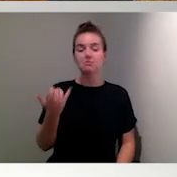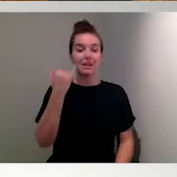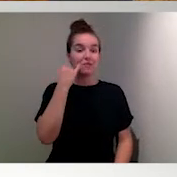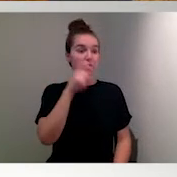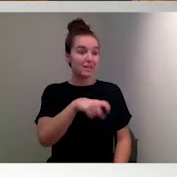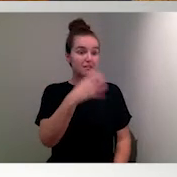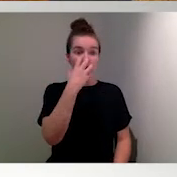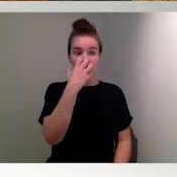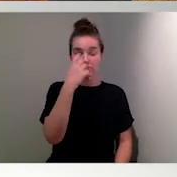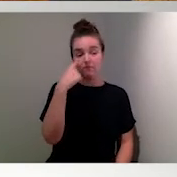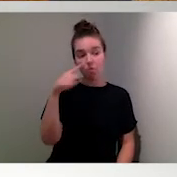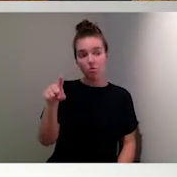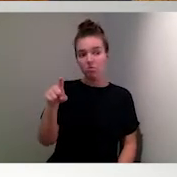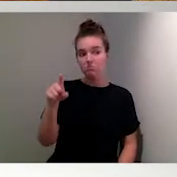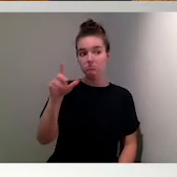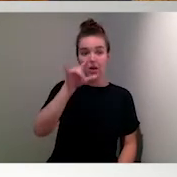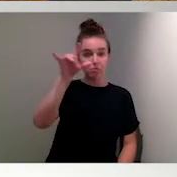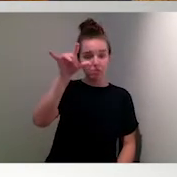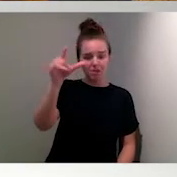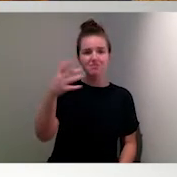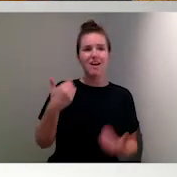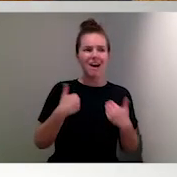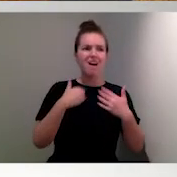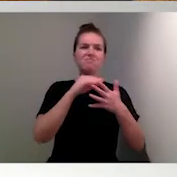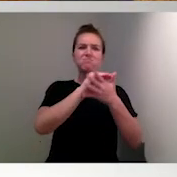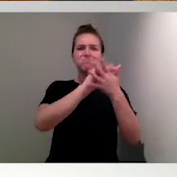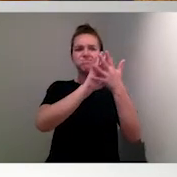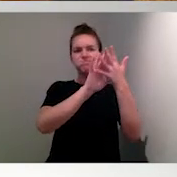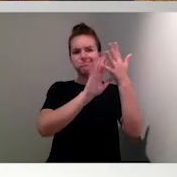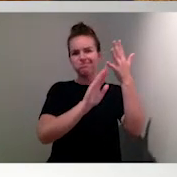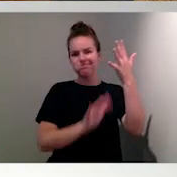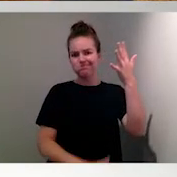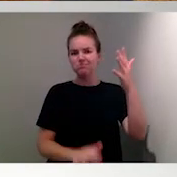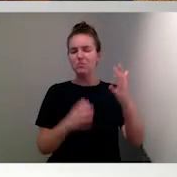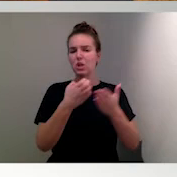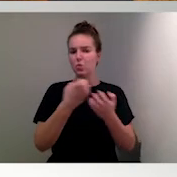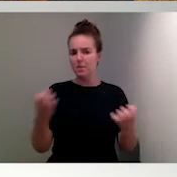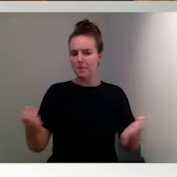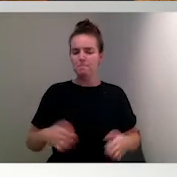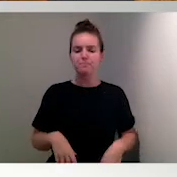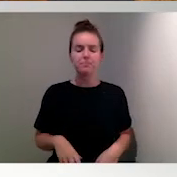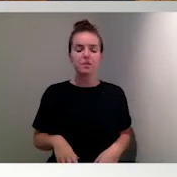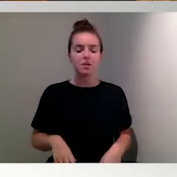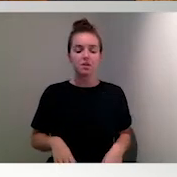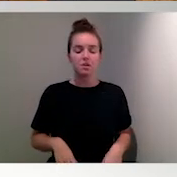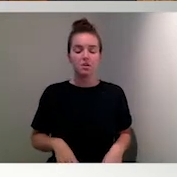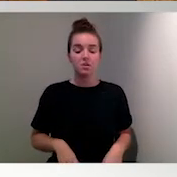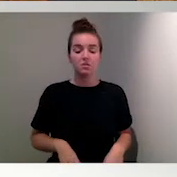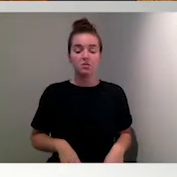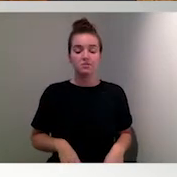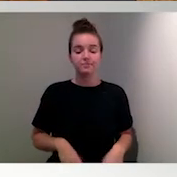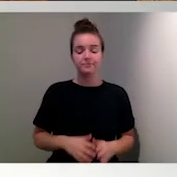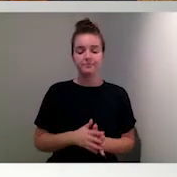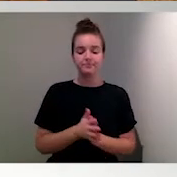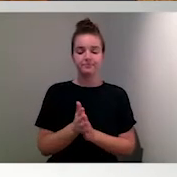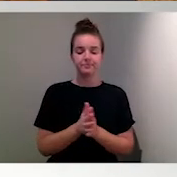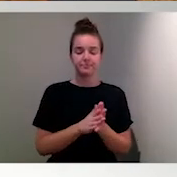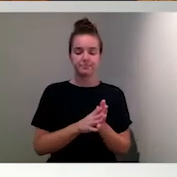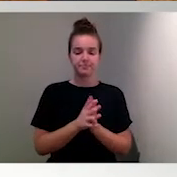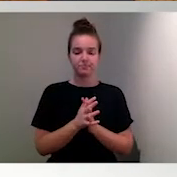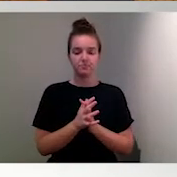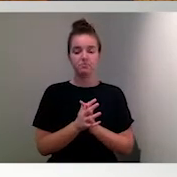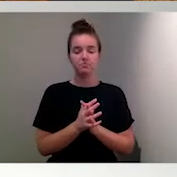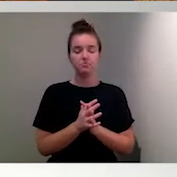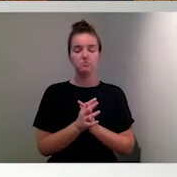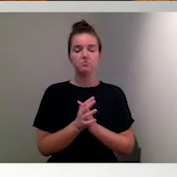a list of different equipment. One of the things that we can provide for you, and we have done, I think it's an amazing thing that